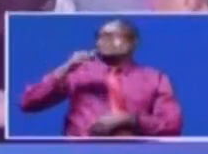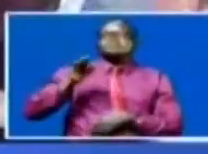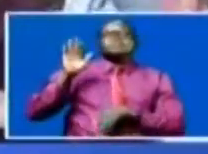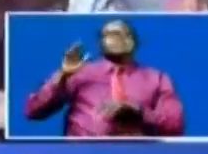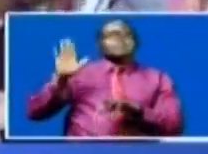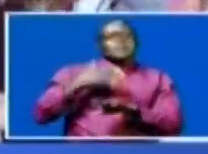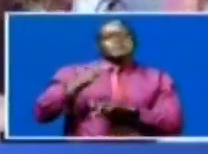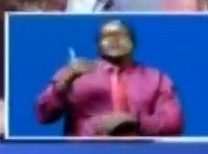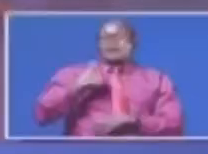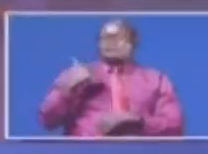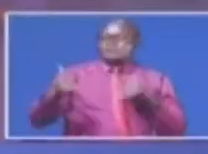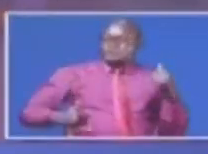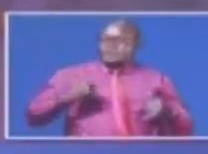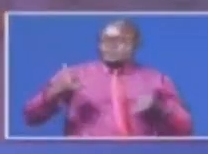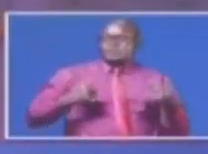to entertain them.